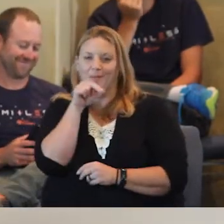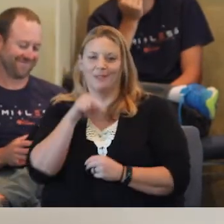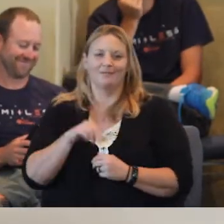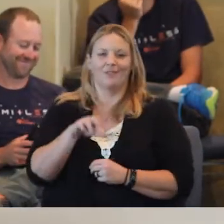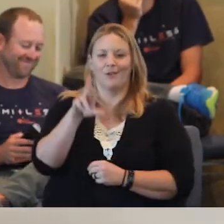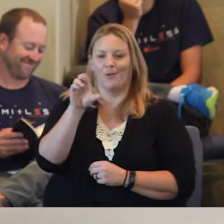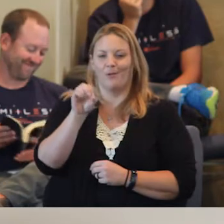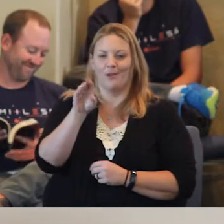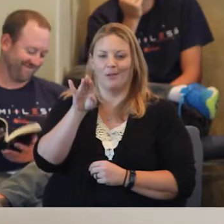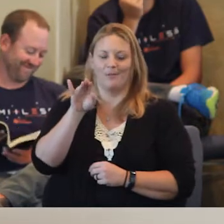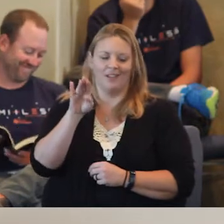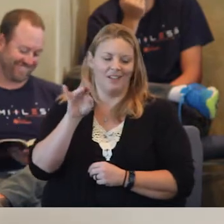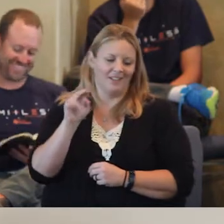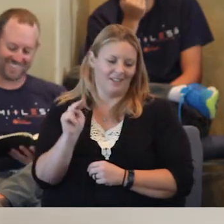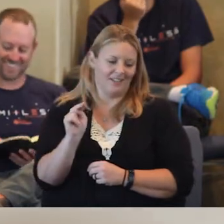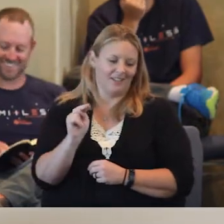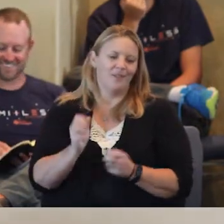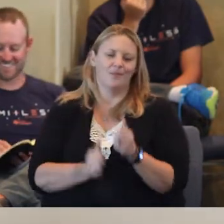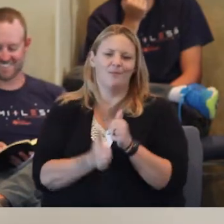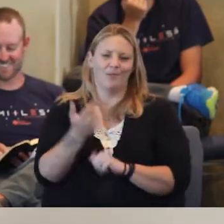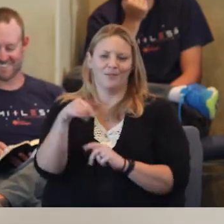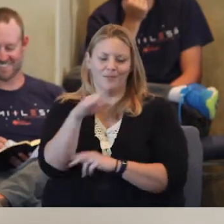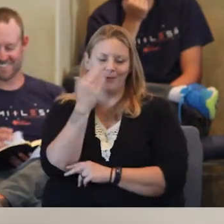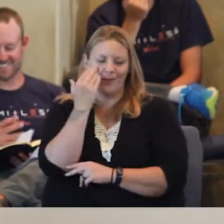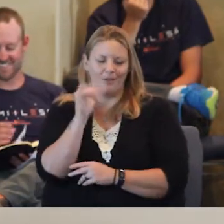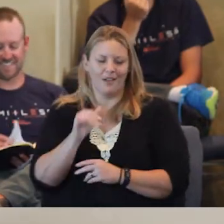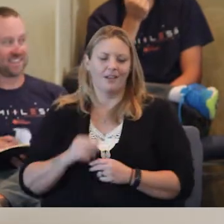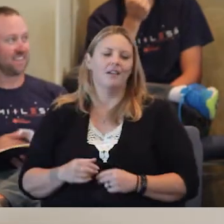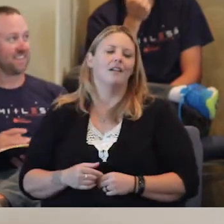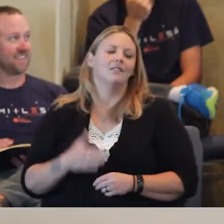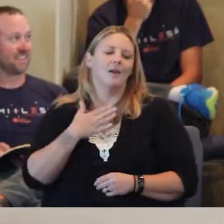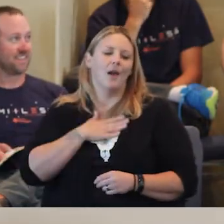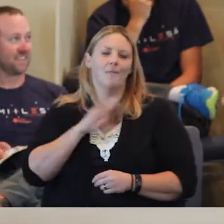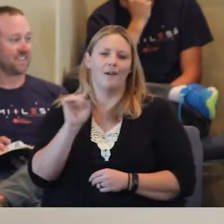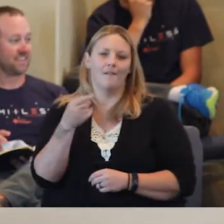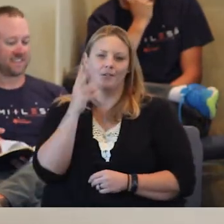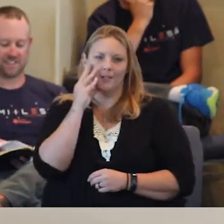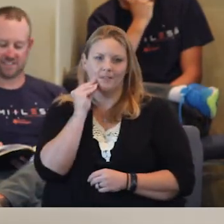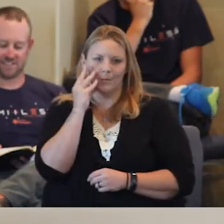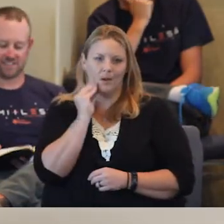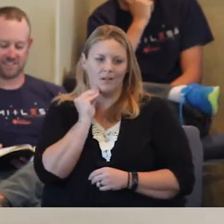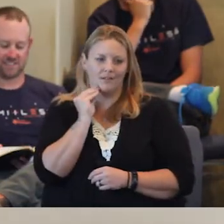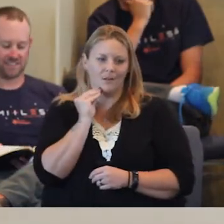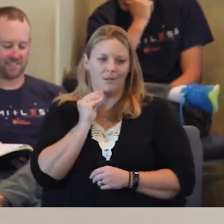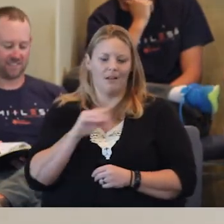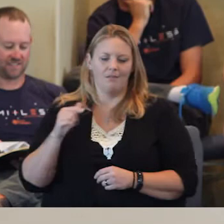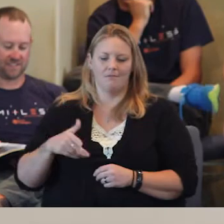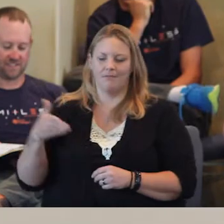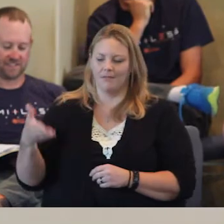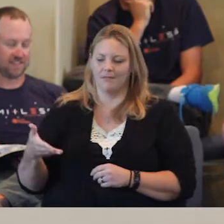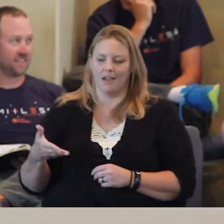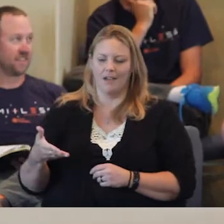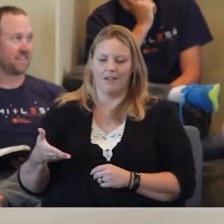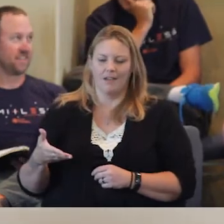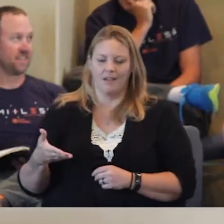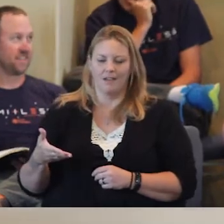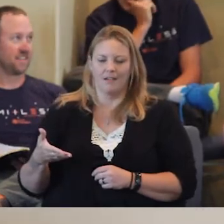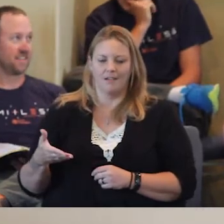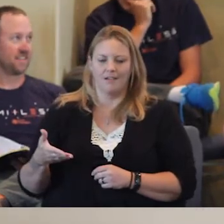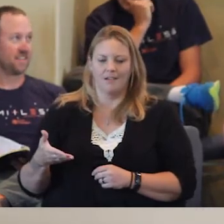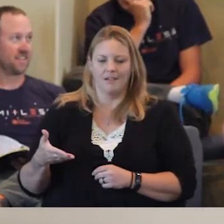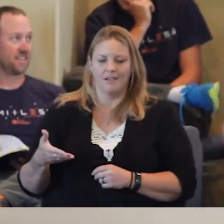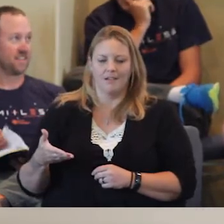Robin. Most of you know that, but okay. So this was my first experience being on this side